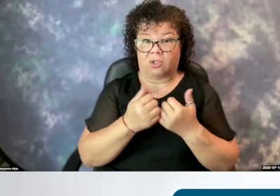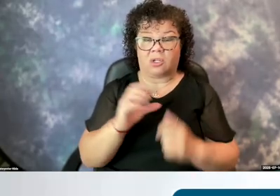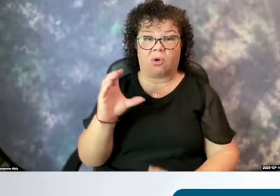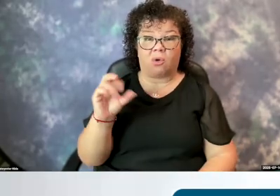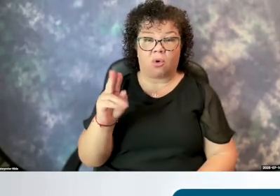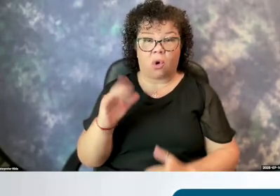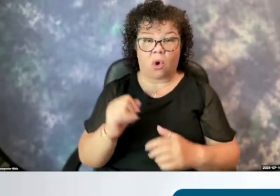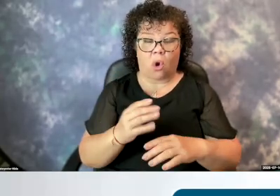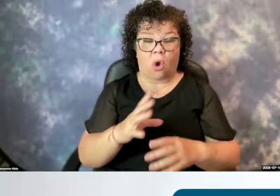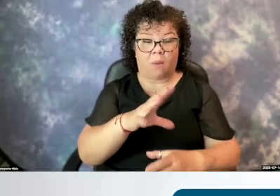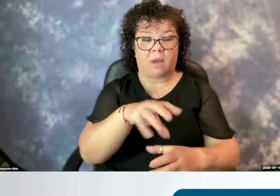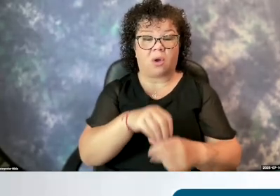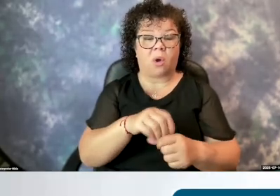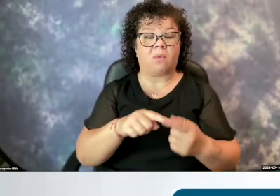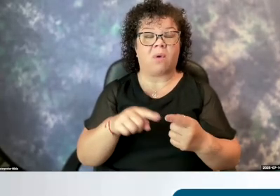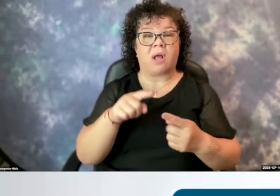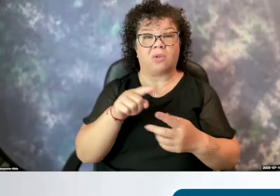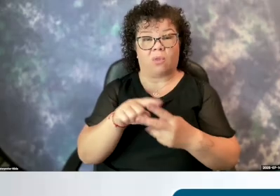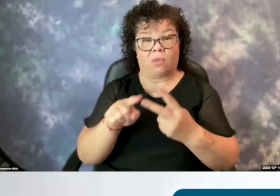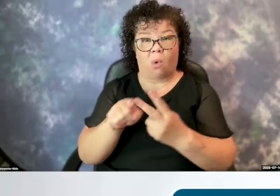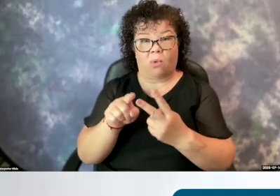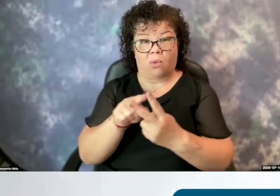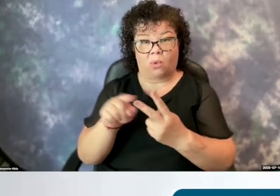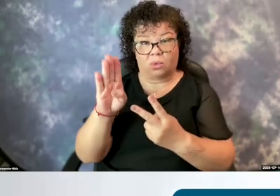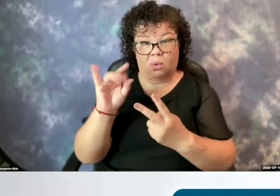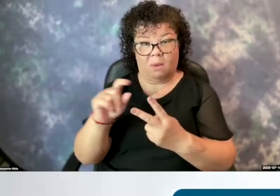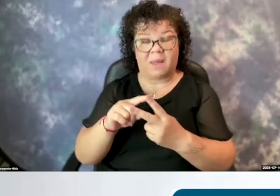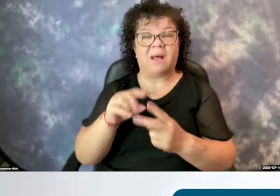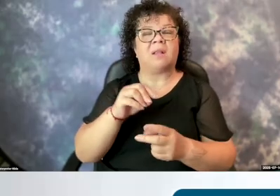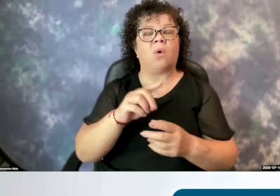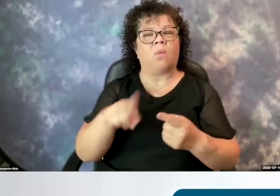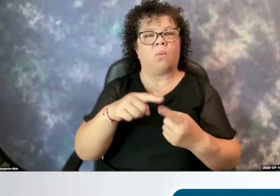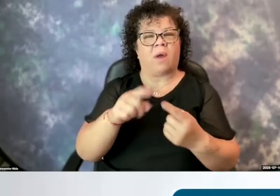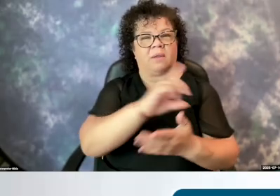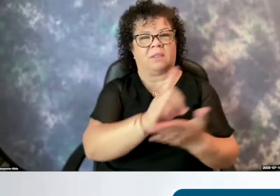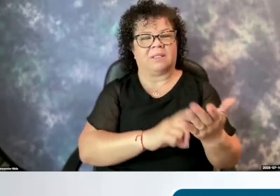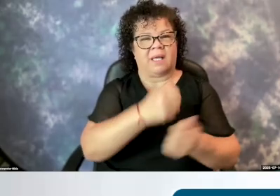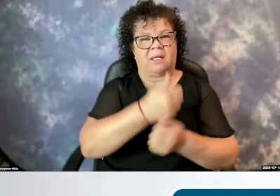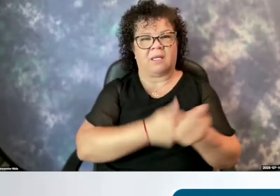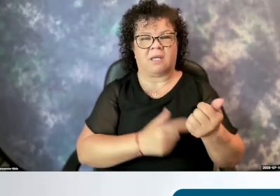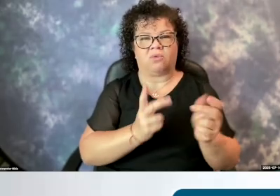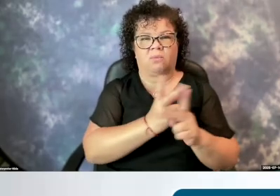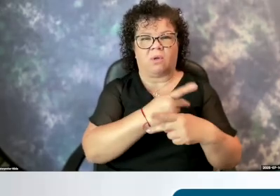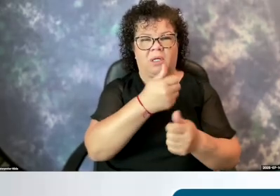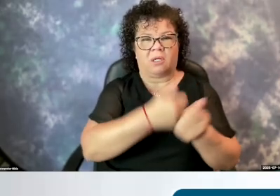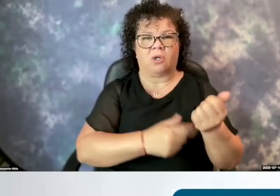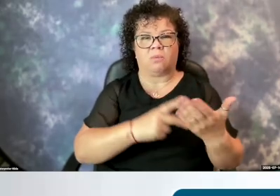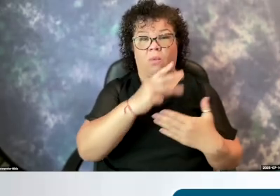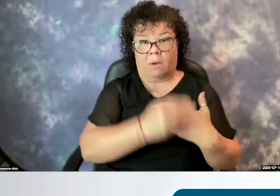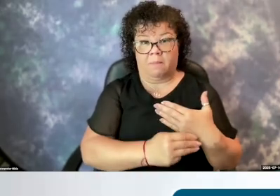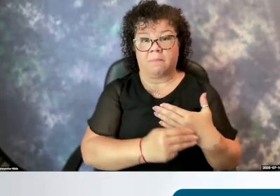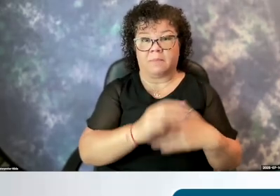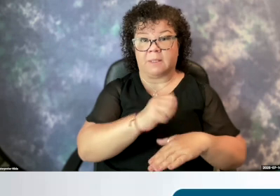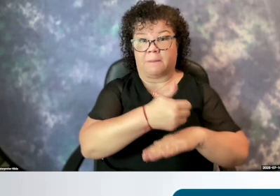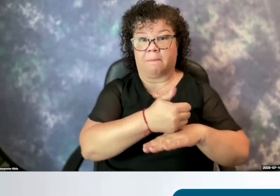focus on improvements to environmental health. As an agency, CARB incorporates the equity principles of these directives into the